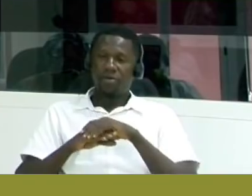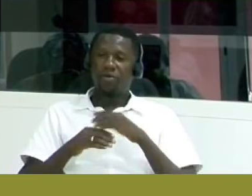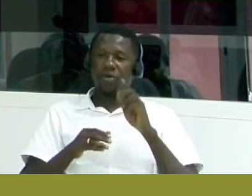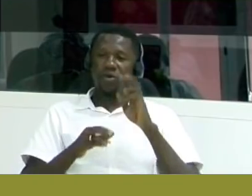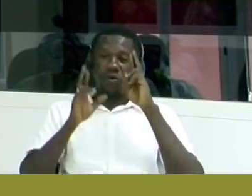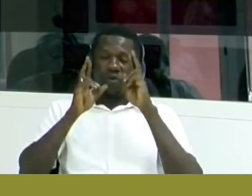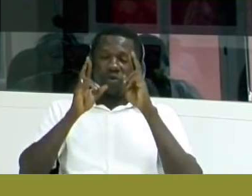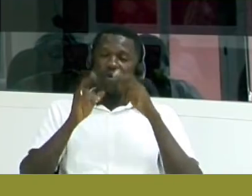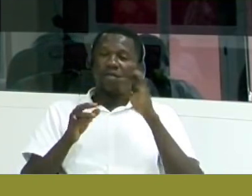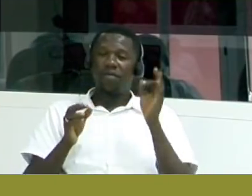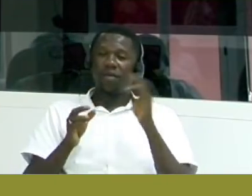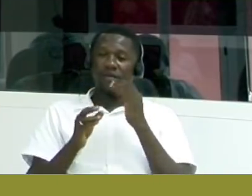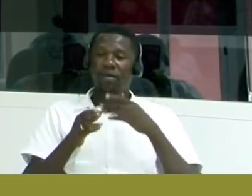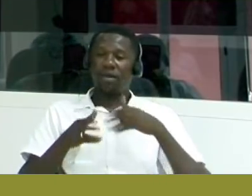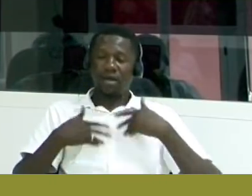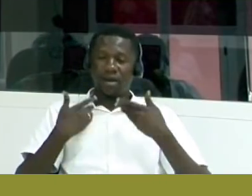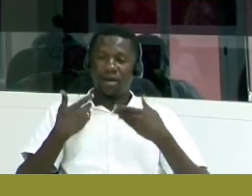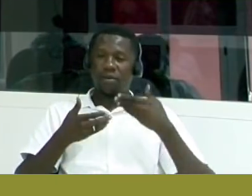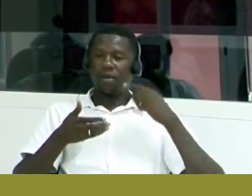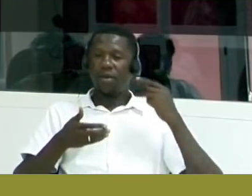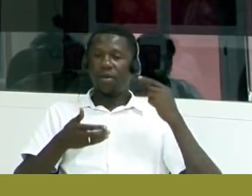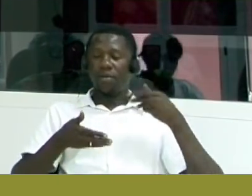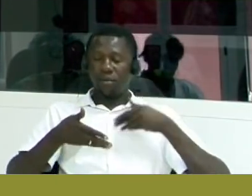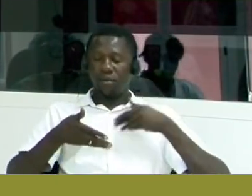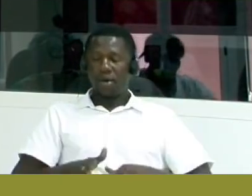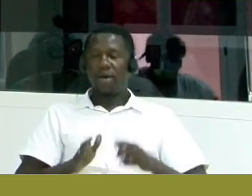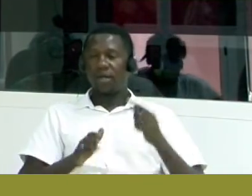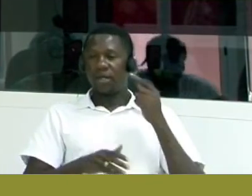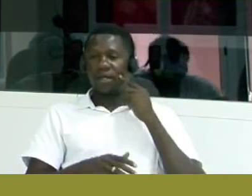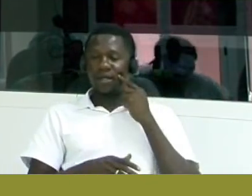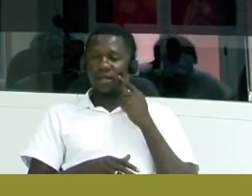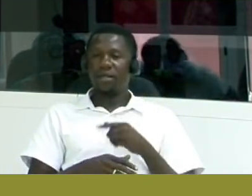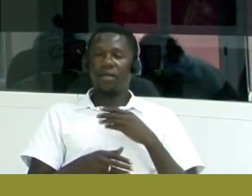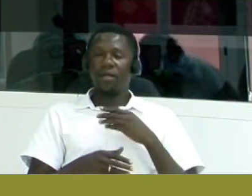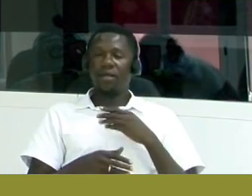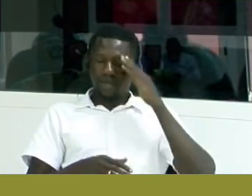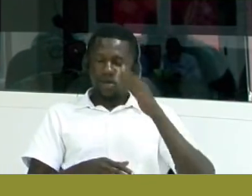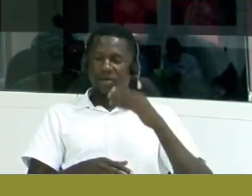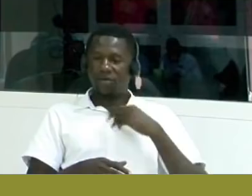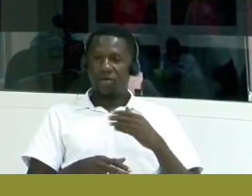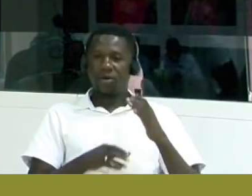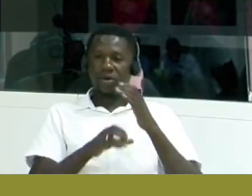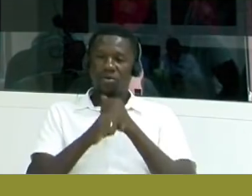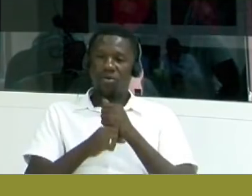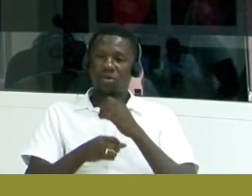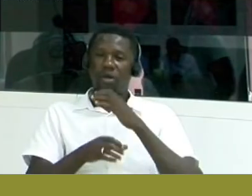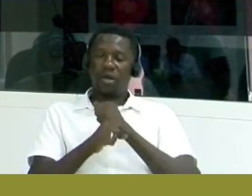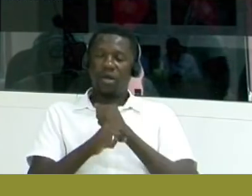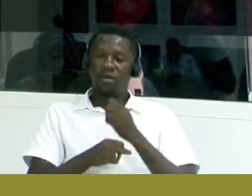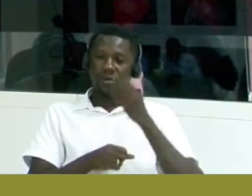thank you again for coming to the commission to assist us in carrying out our mandate. Thank you very much. Thank